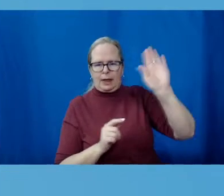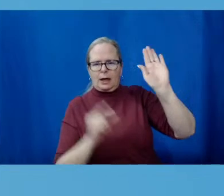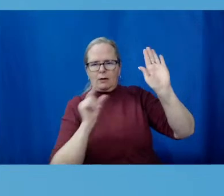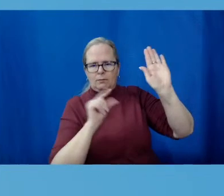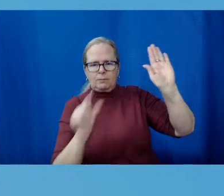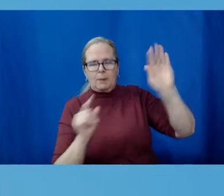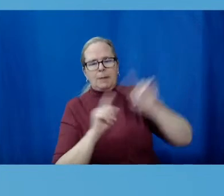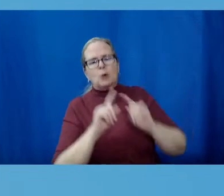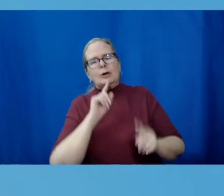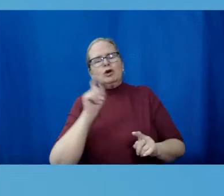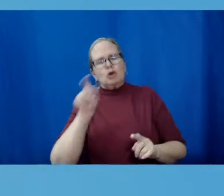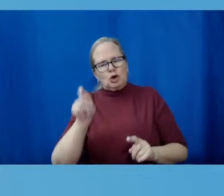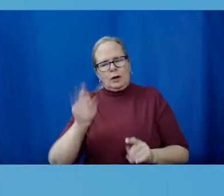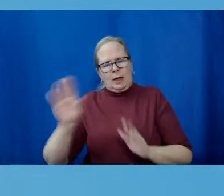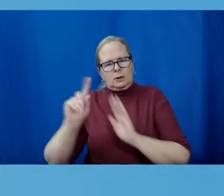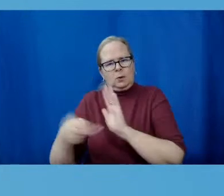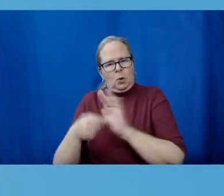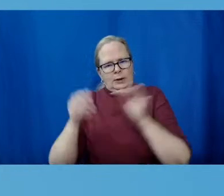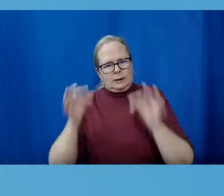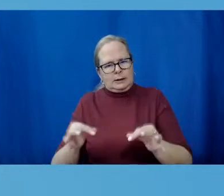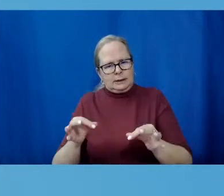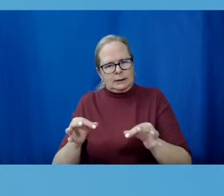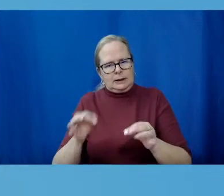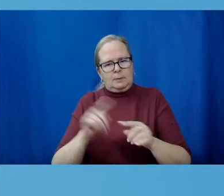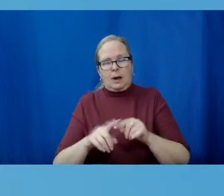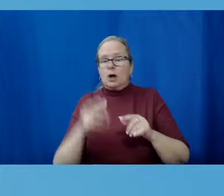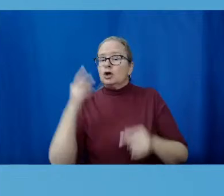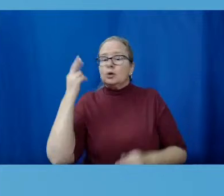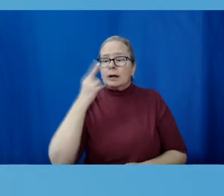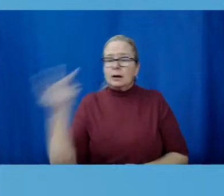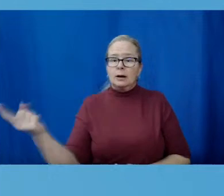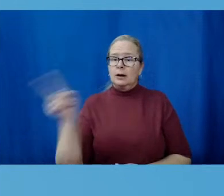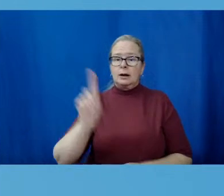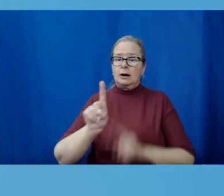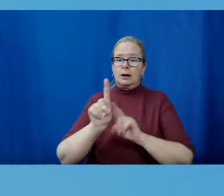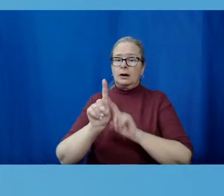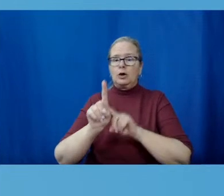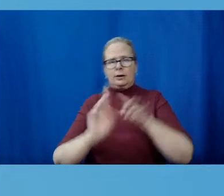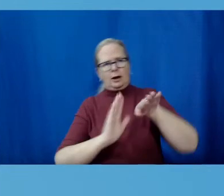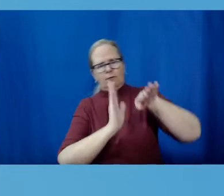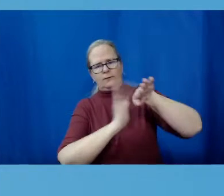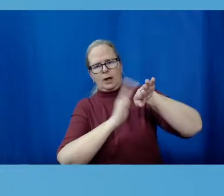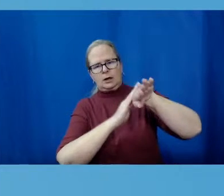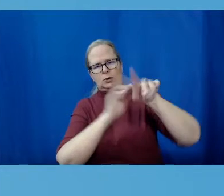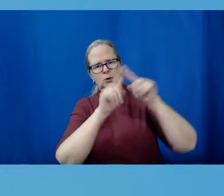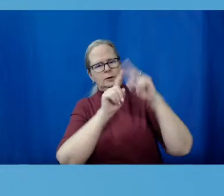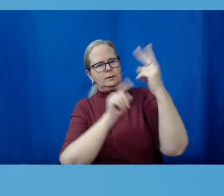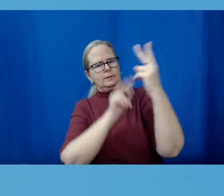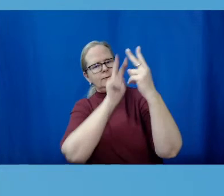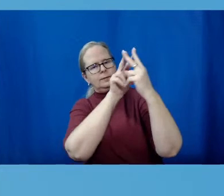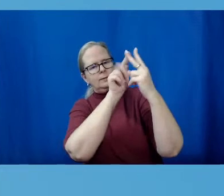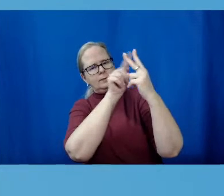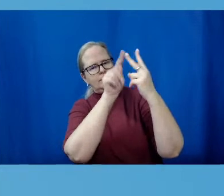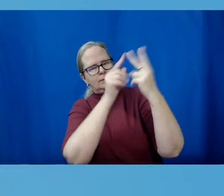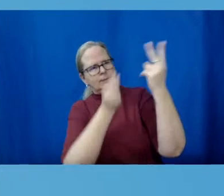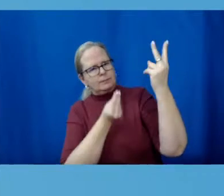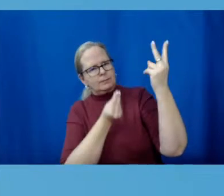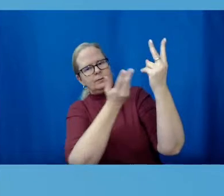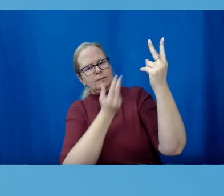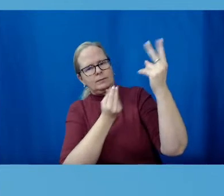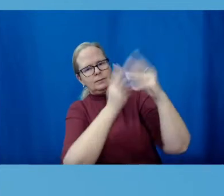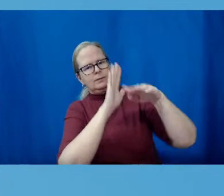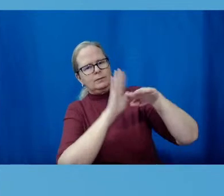that she's there is to give greater context onto the numbers and to give some greater legitimacy to the press briefings as being the chief